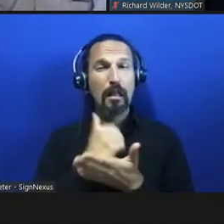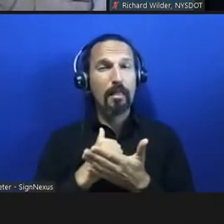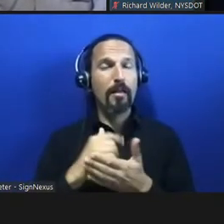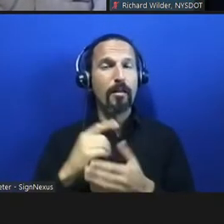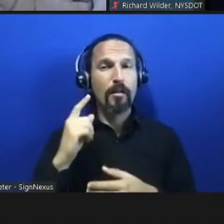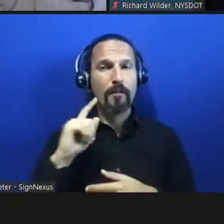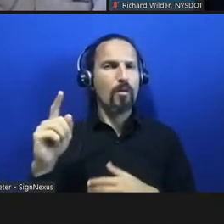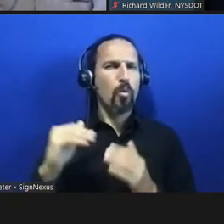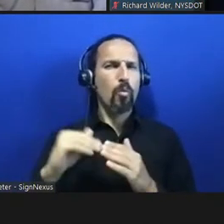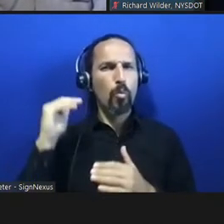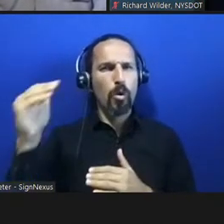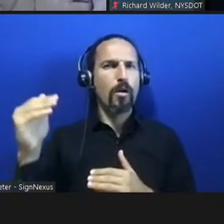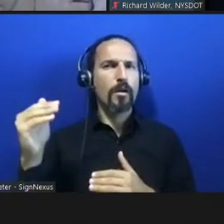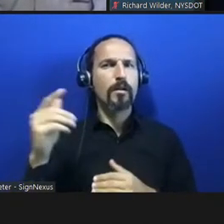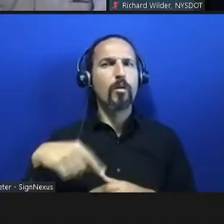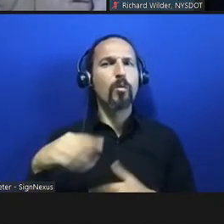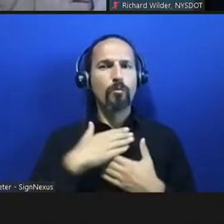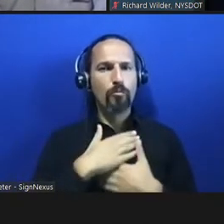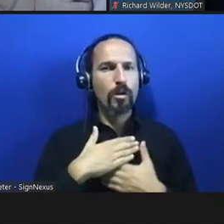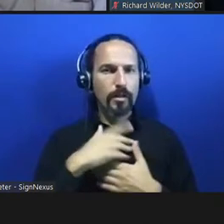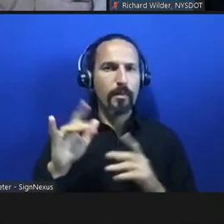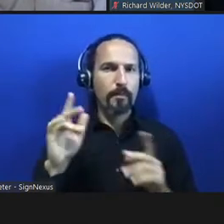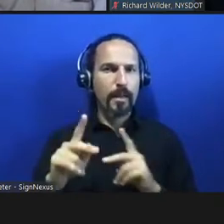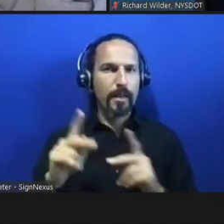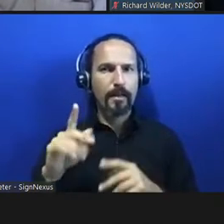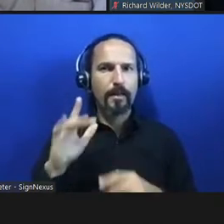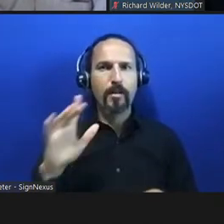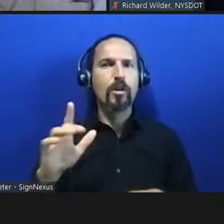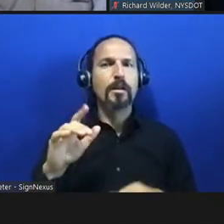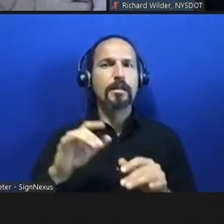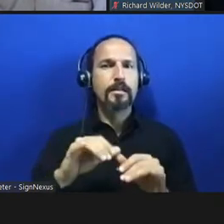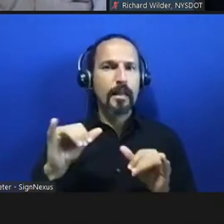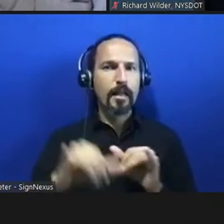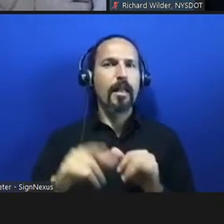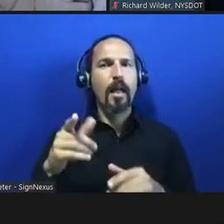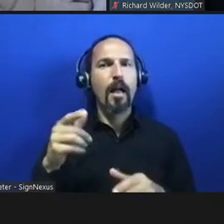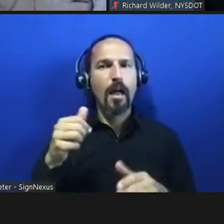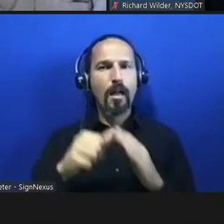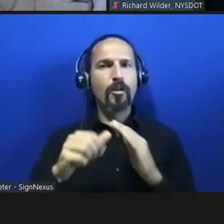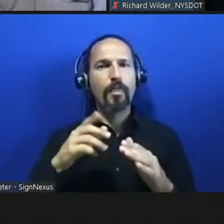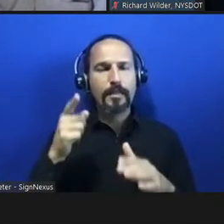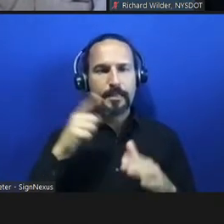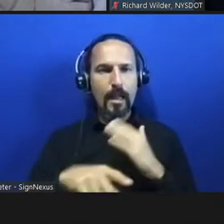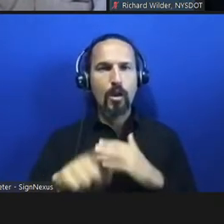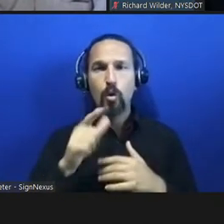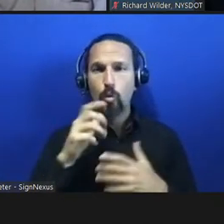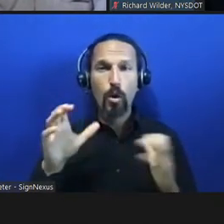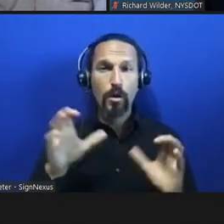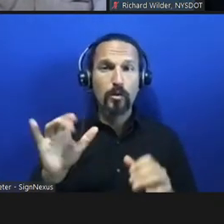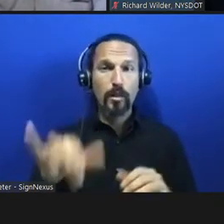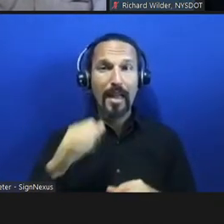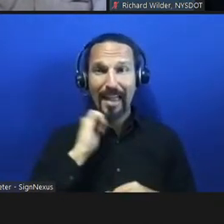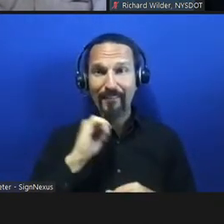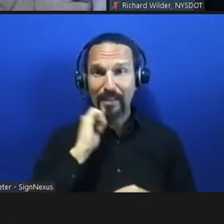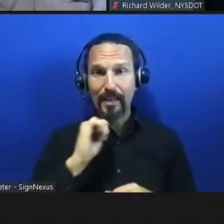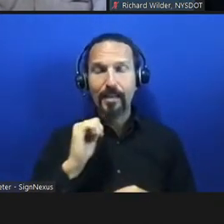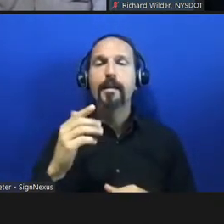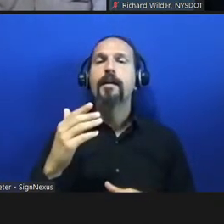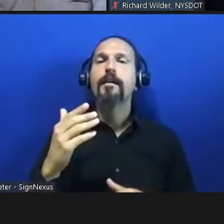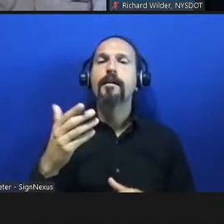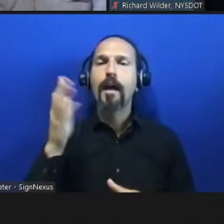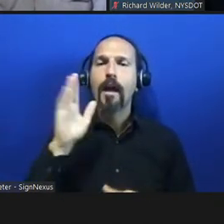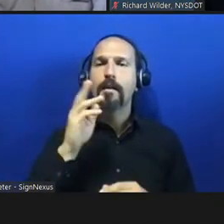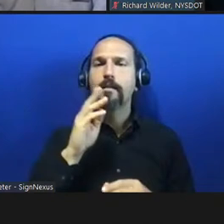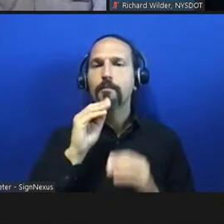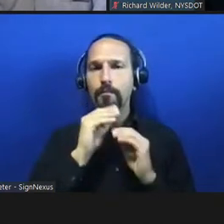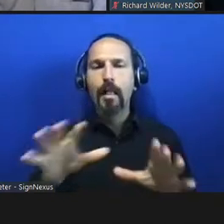India are exorbitant we really appreciate those people from staying down there under those tunnels who wants to do that on a daily basis God bless them